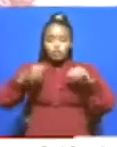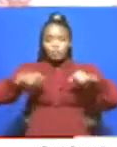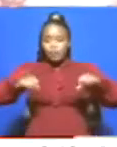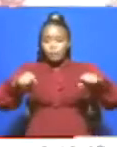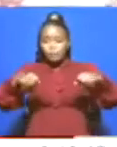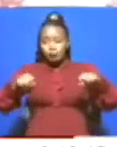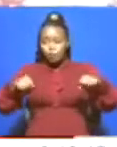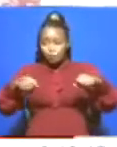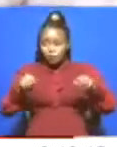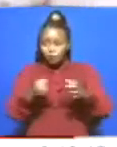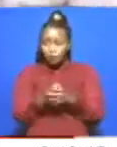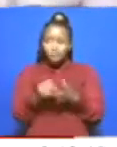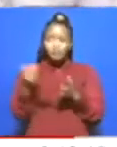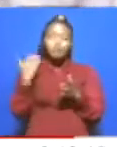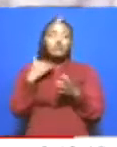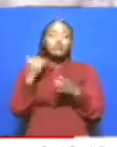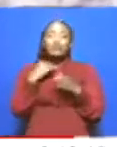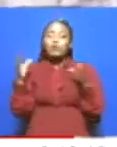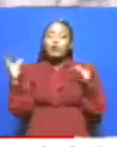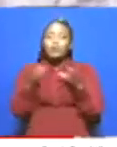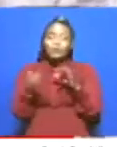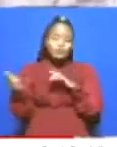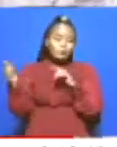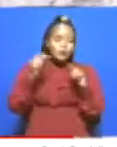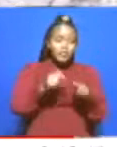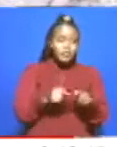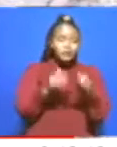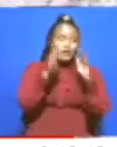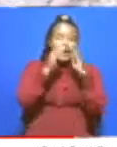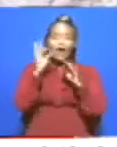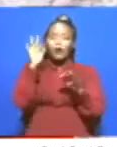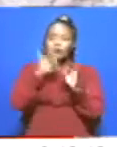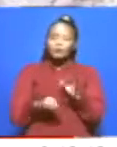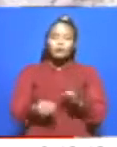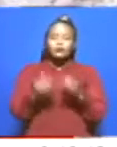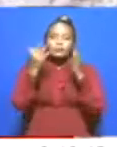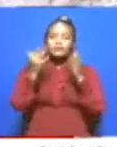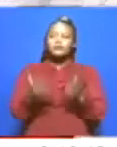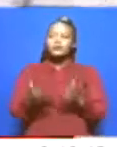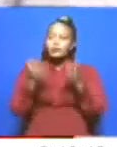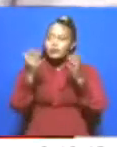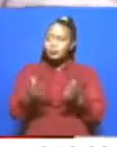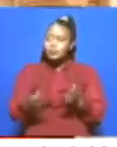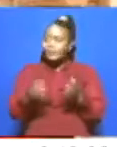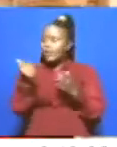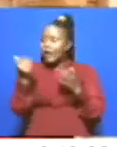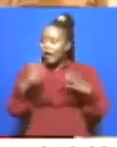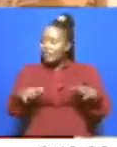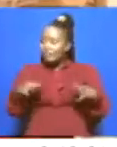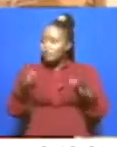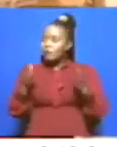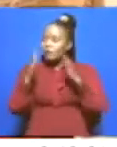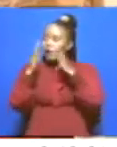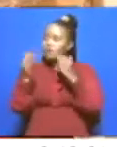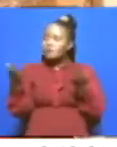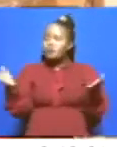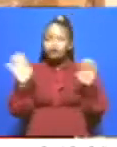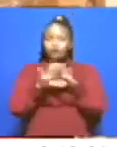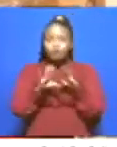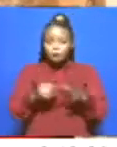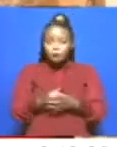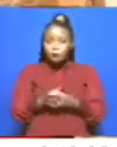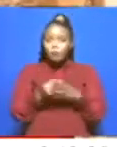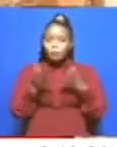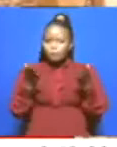wakora, wamechomea watu manyumba, wamefungia wengine wa nyumba kule kusoma hata baka saa tujui ni nini inaendelea huko. Sasa kama exam